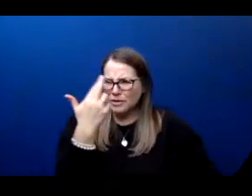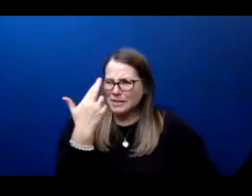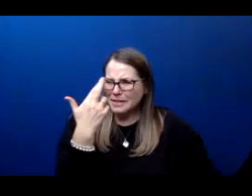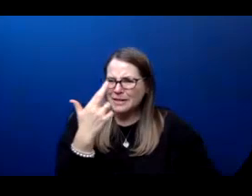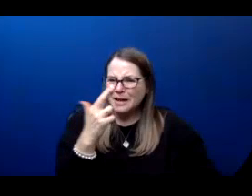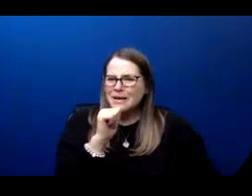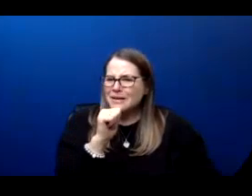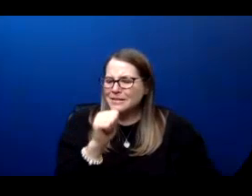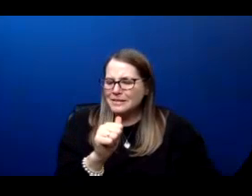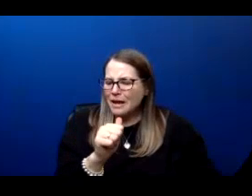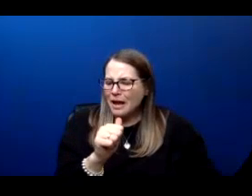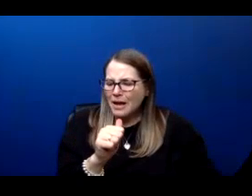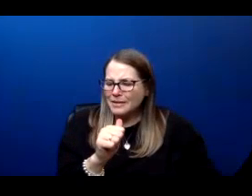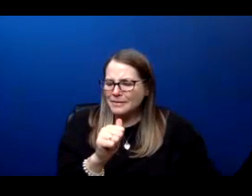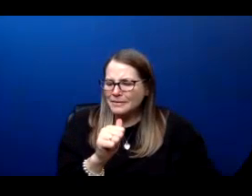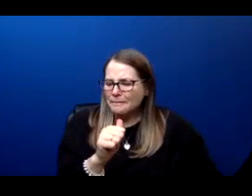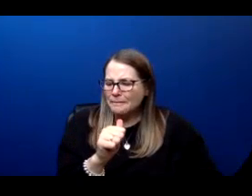entity that